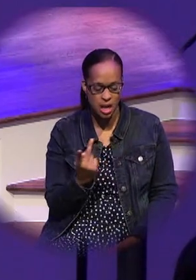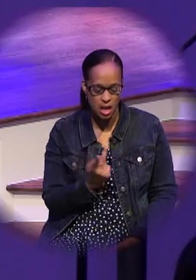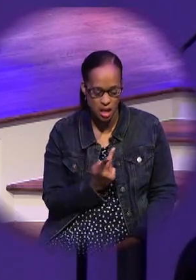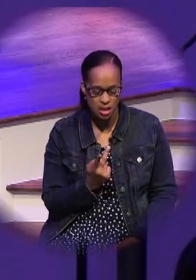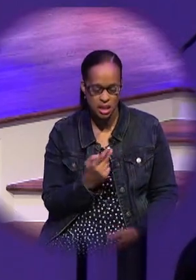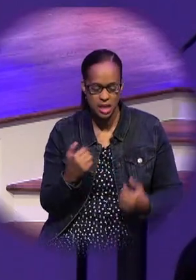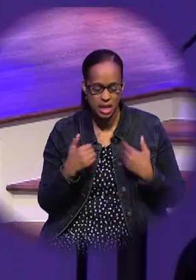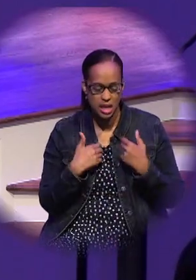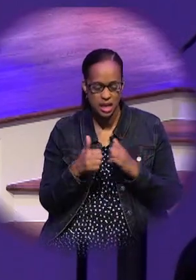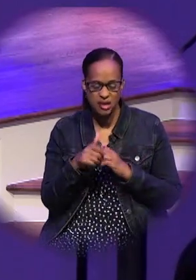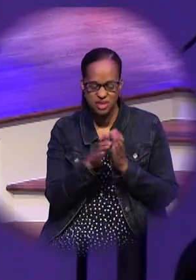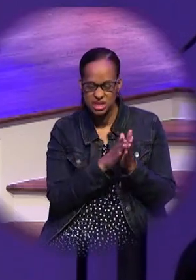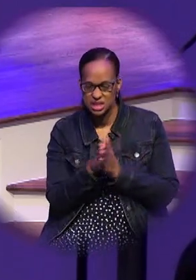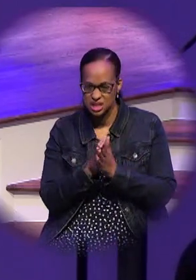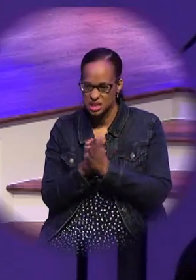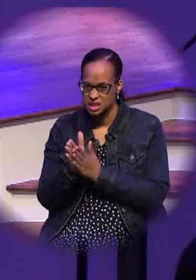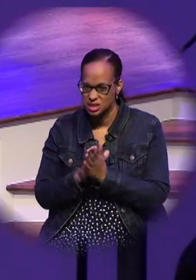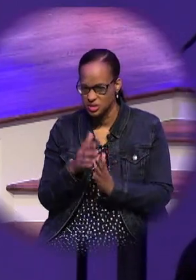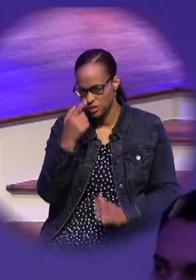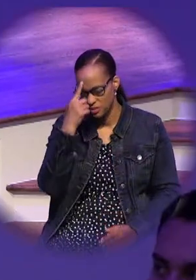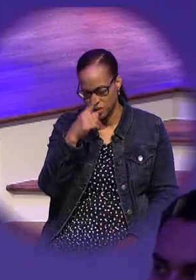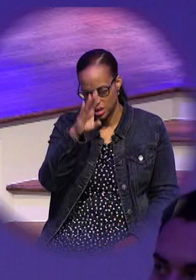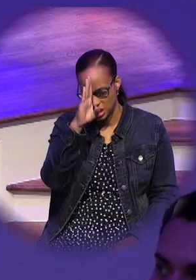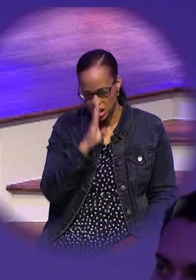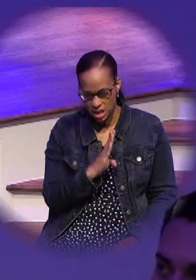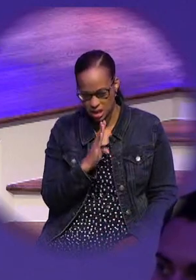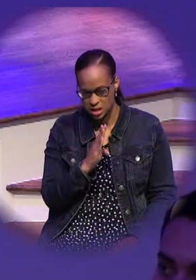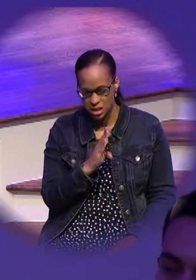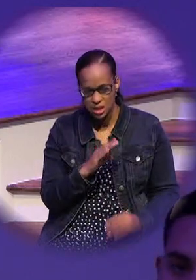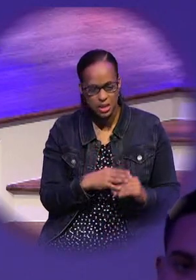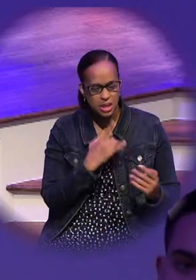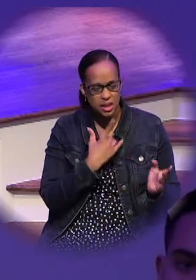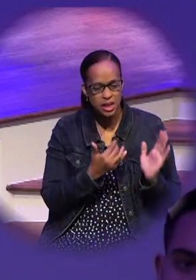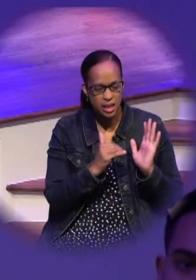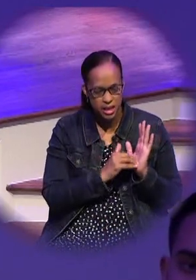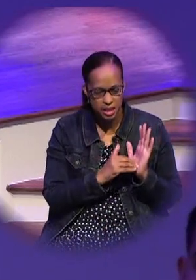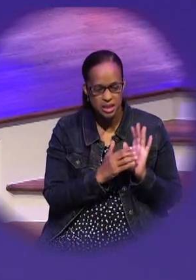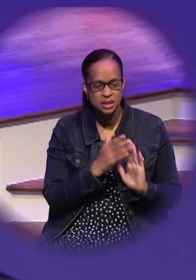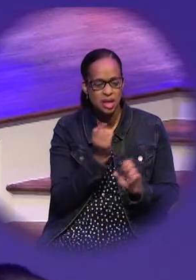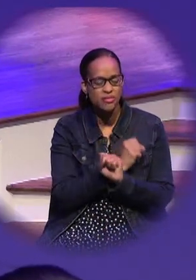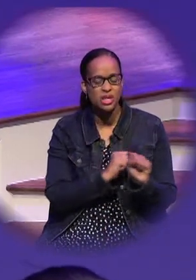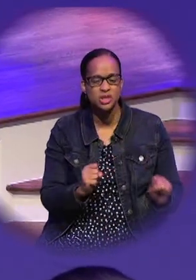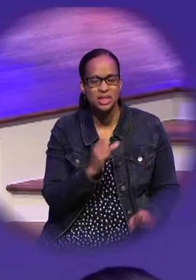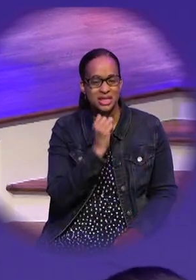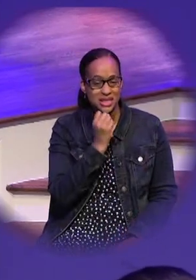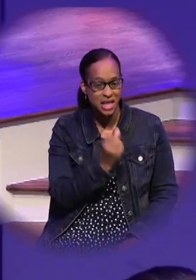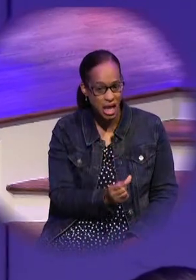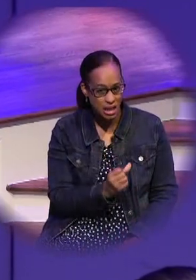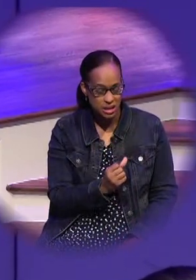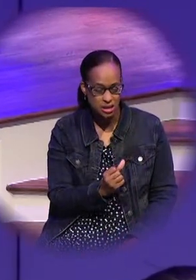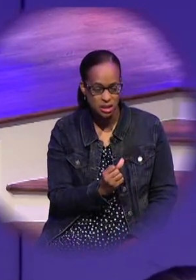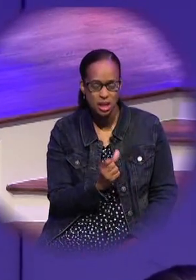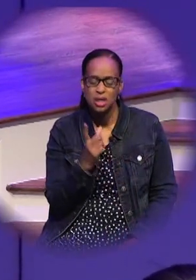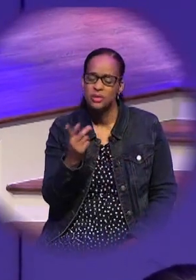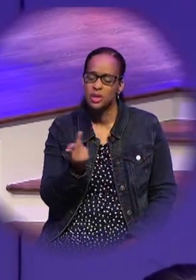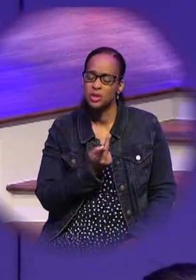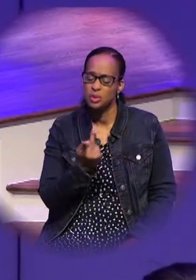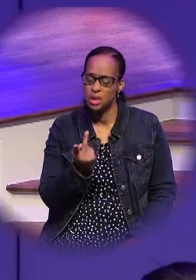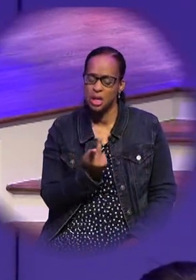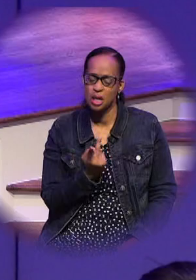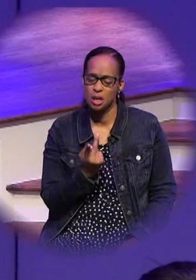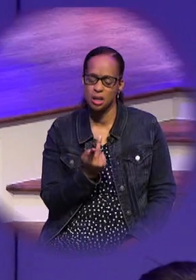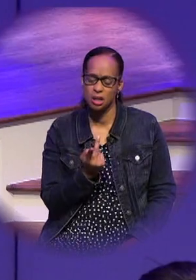have a zeal for God. Can we say that out loud to each other? Salvation is not that you and